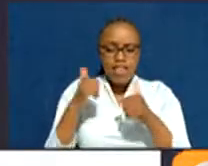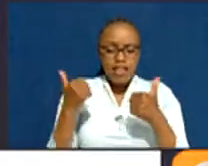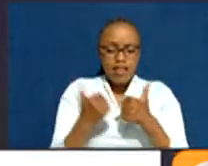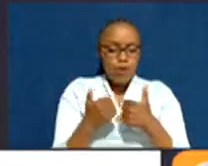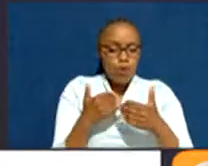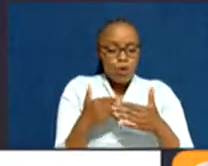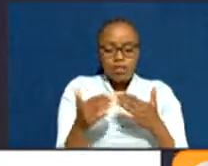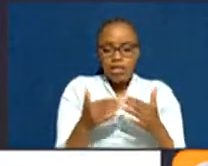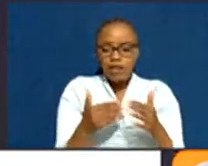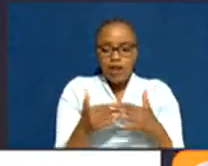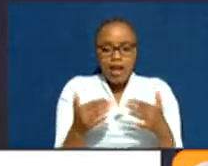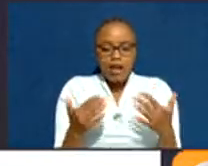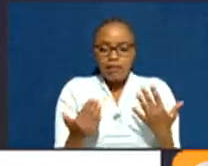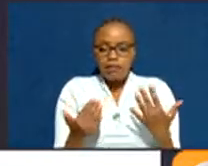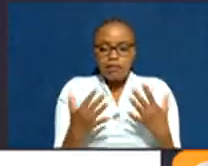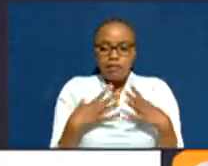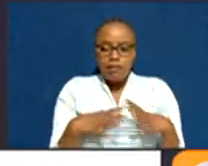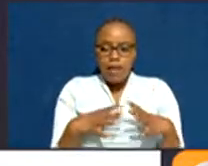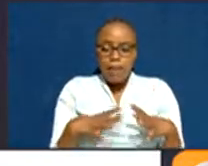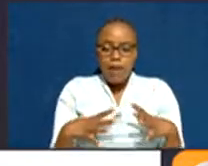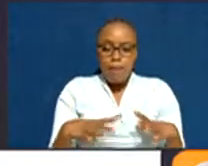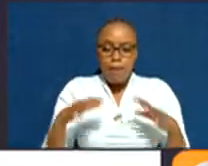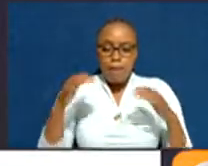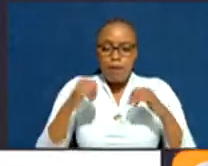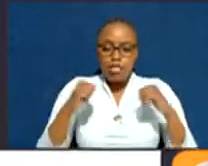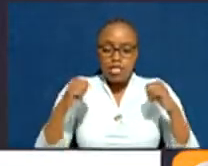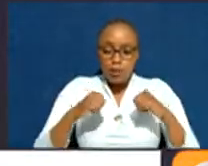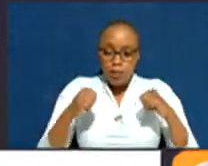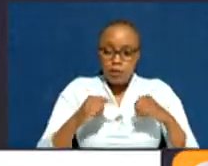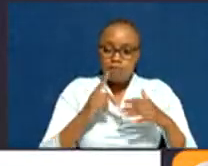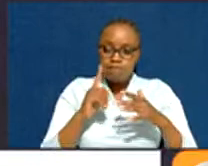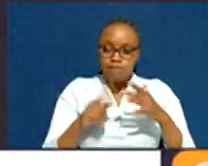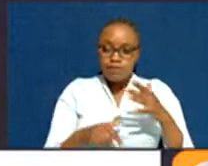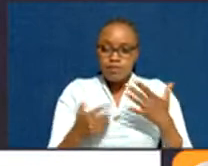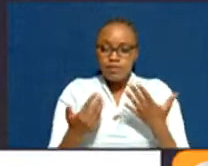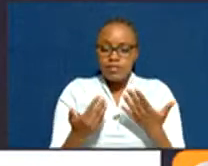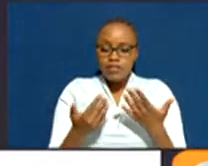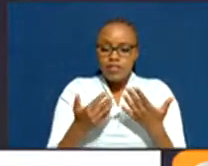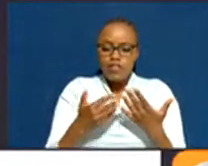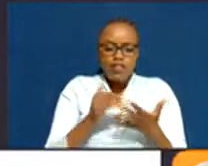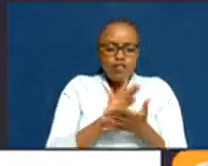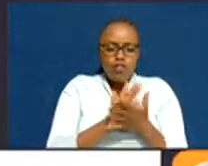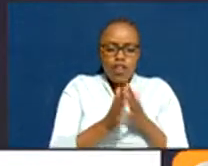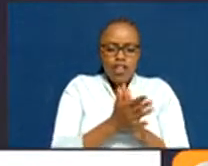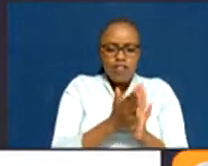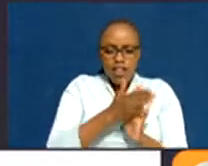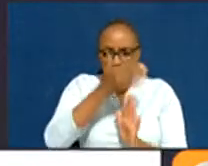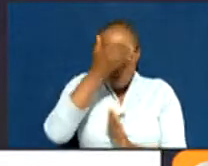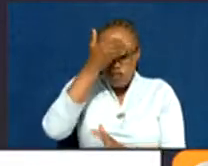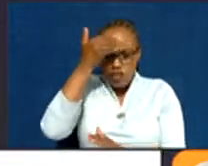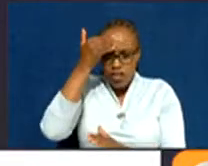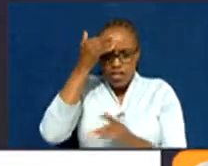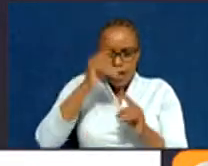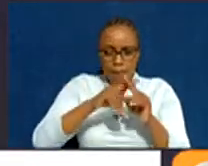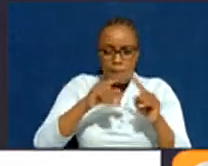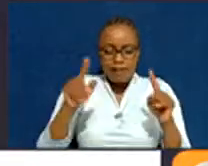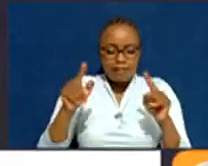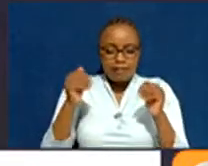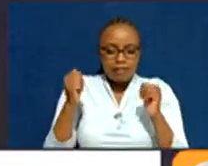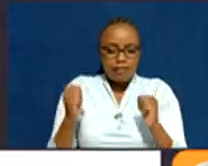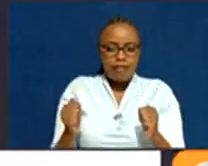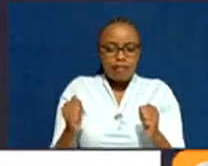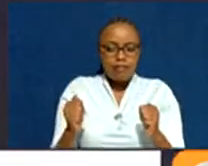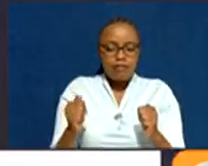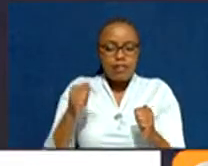regardless. And that we would be able to, as somebody said, forgive and forget, but you cannot ignore. And I